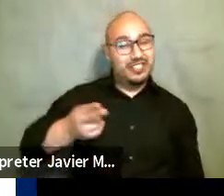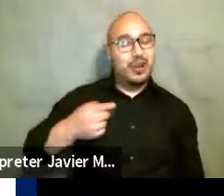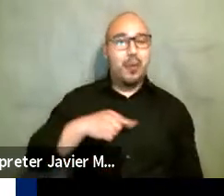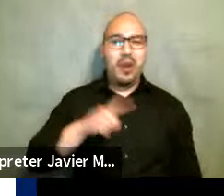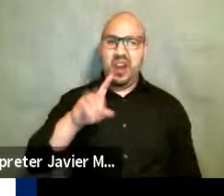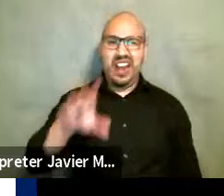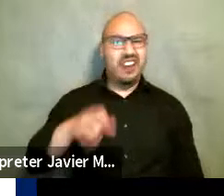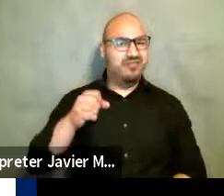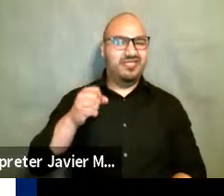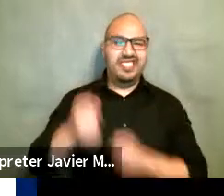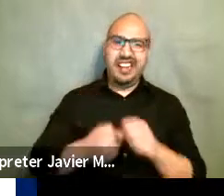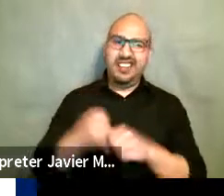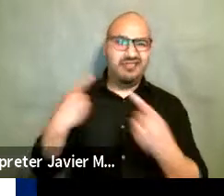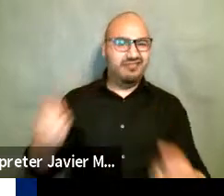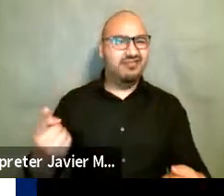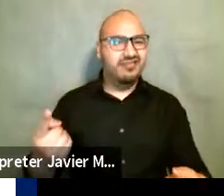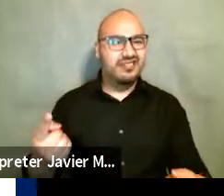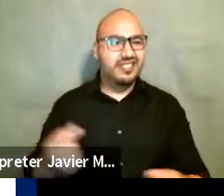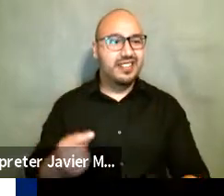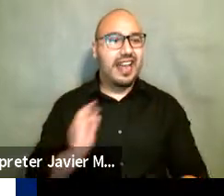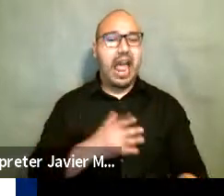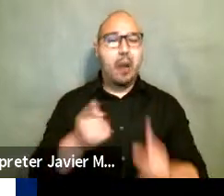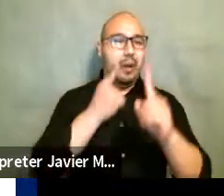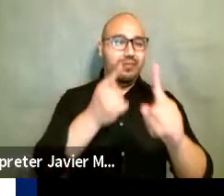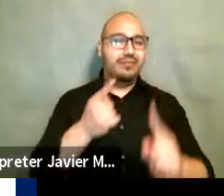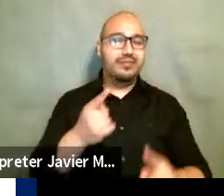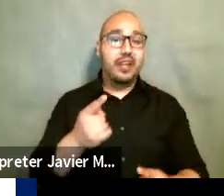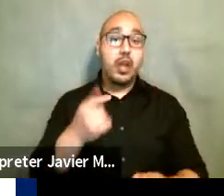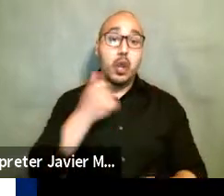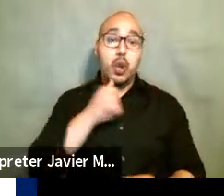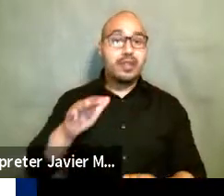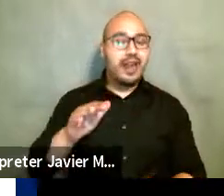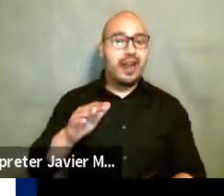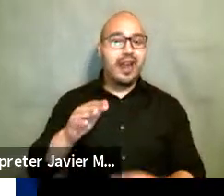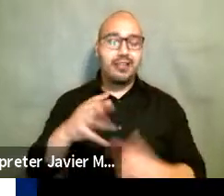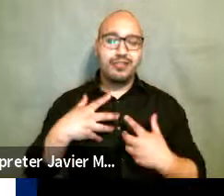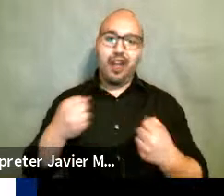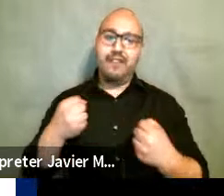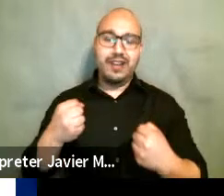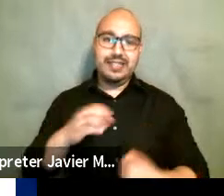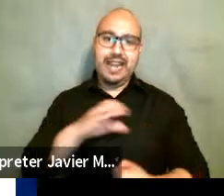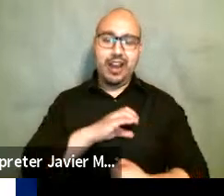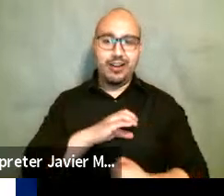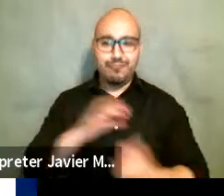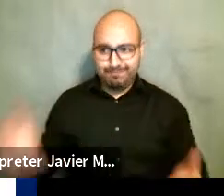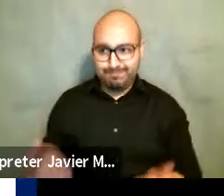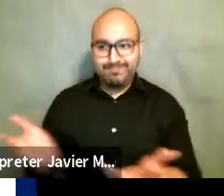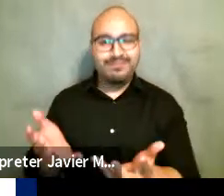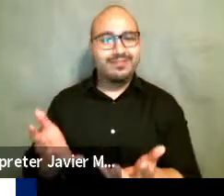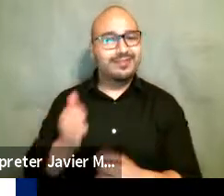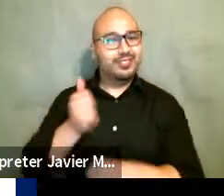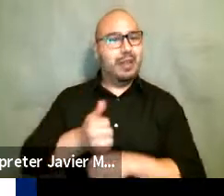100 years old. Our mission is building girls of courage, confidence, and character who make the world a better place. We have a couple